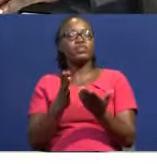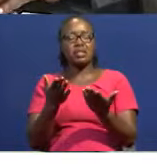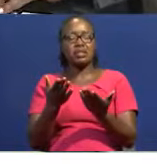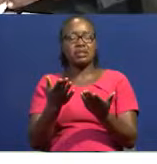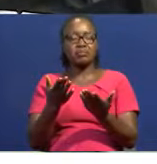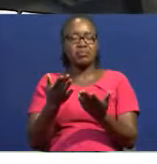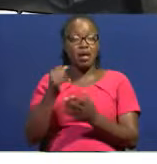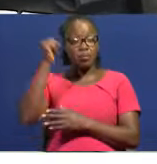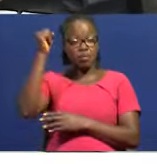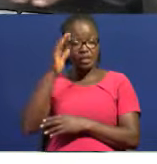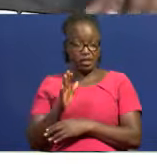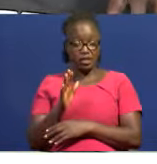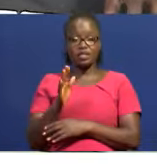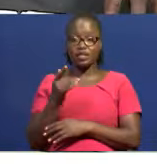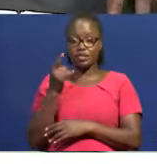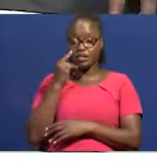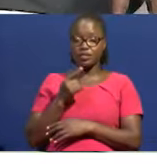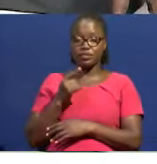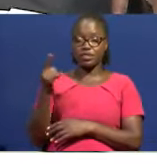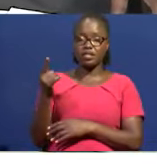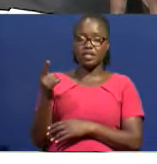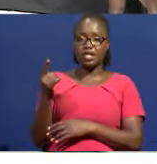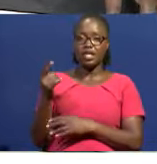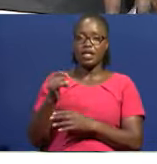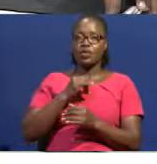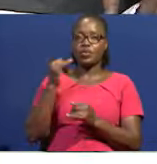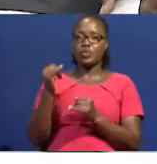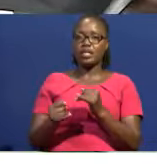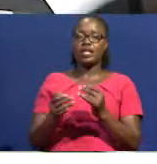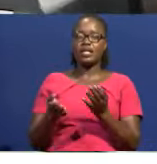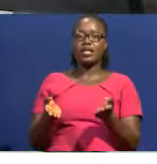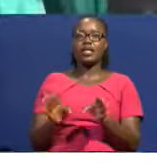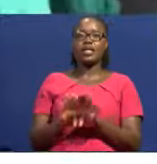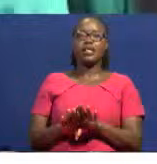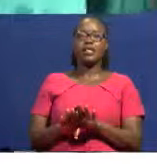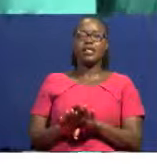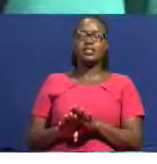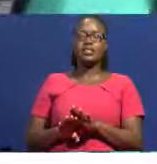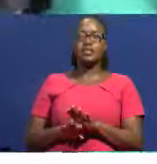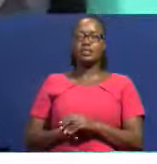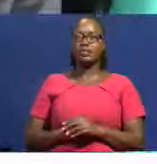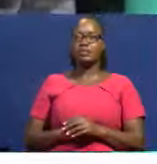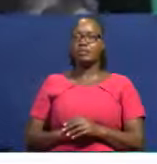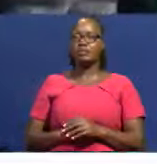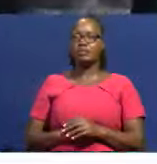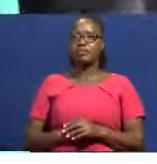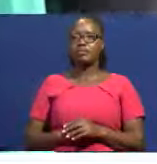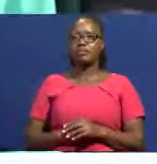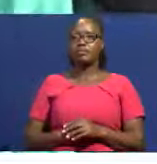the details of the political intrigues as the weekend came to a close.